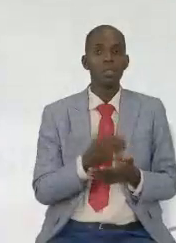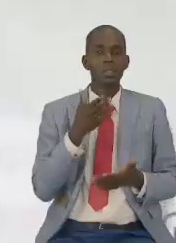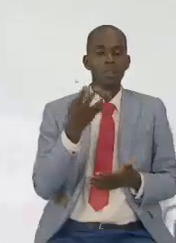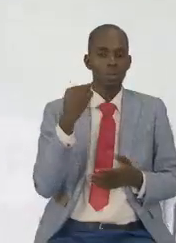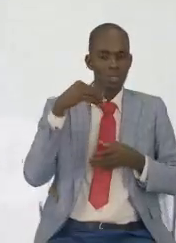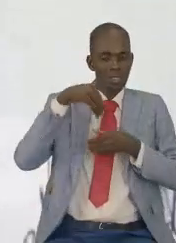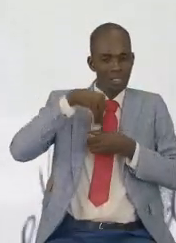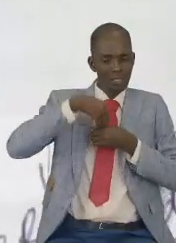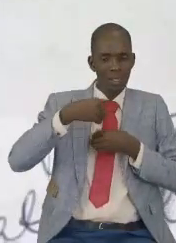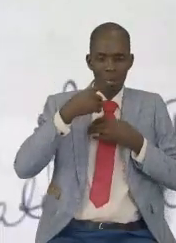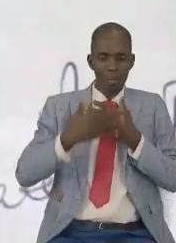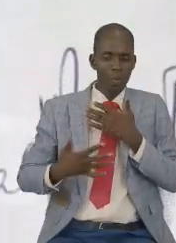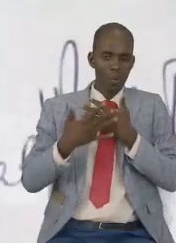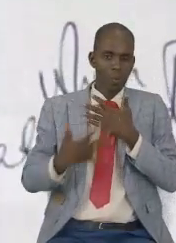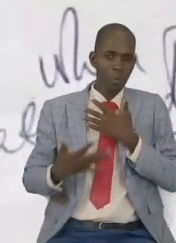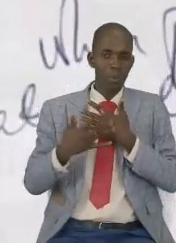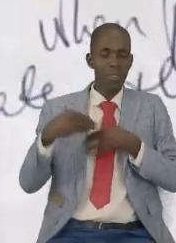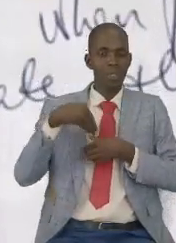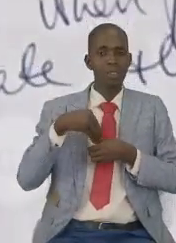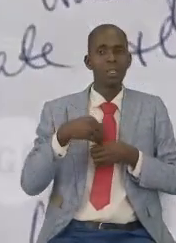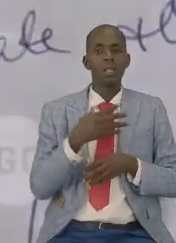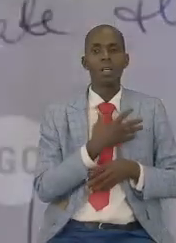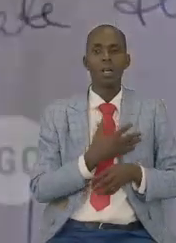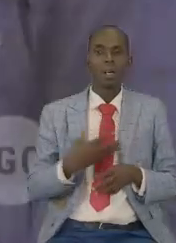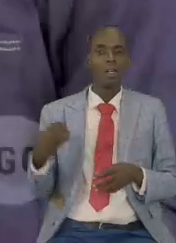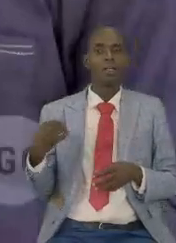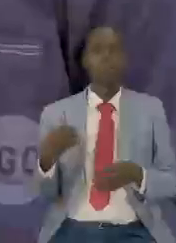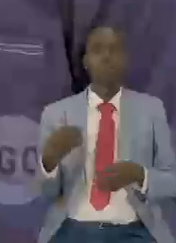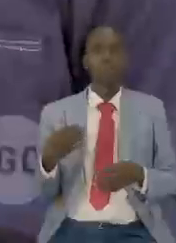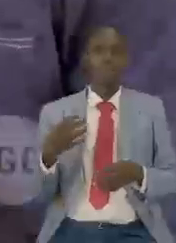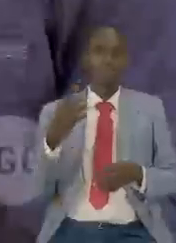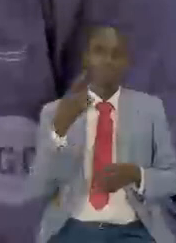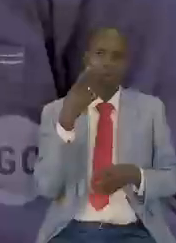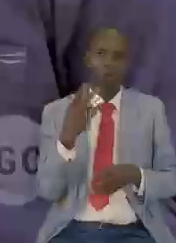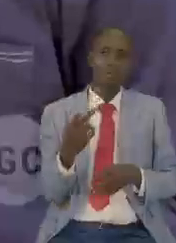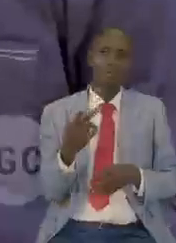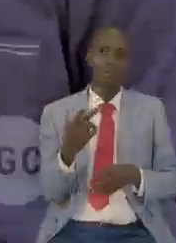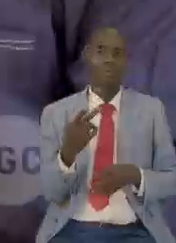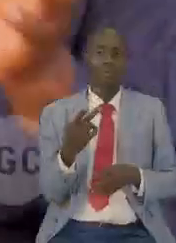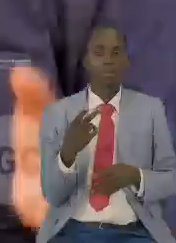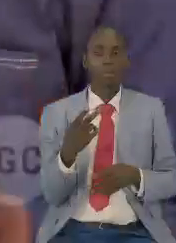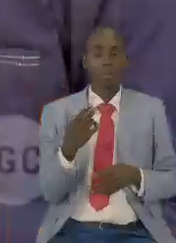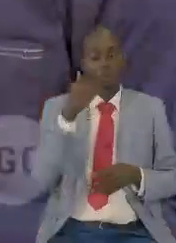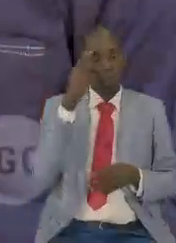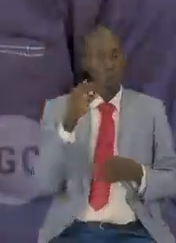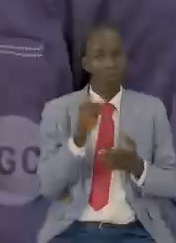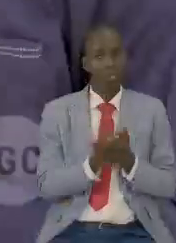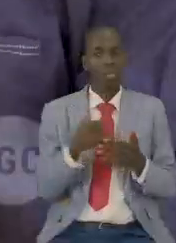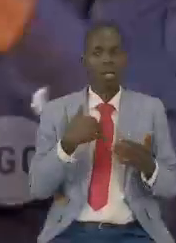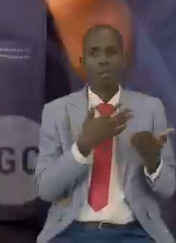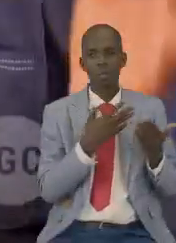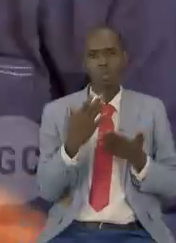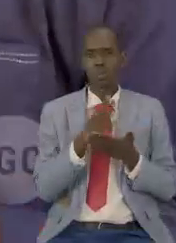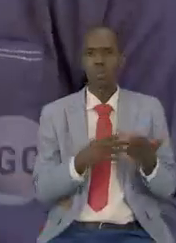and as a result of that, caused infection. which actually collapsed all the